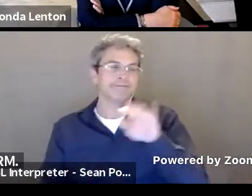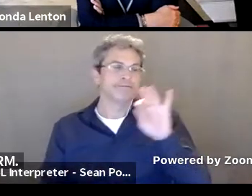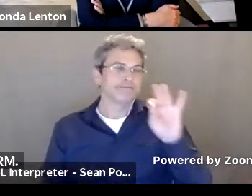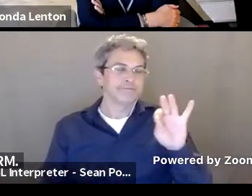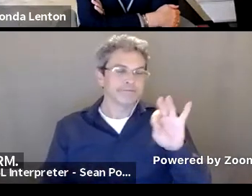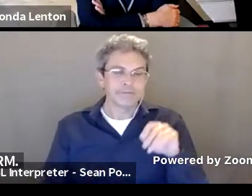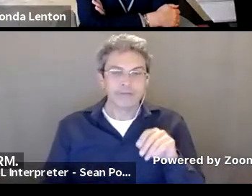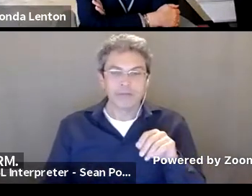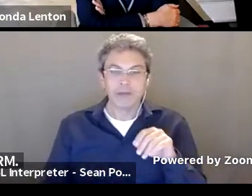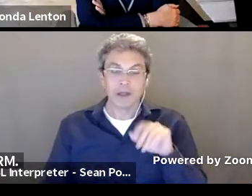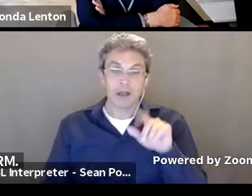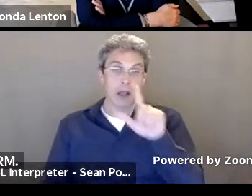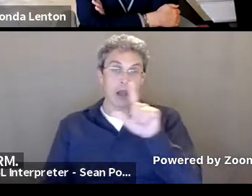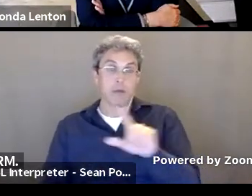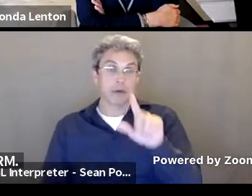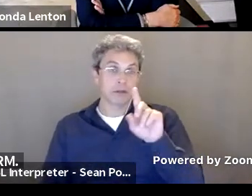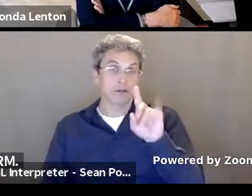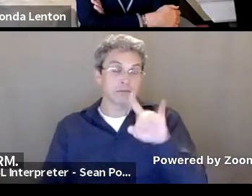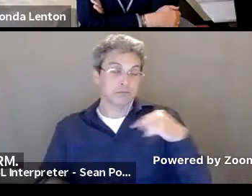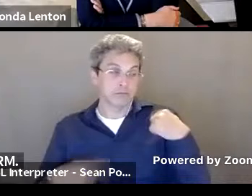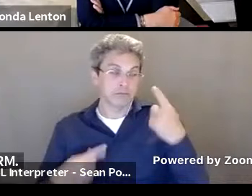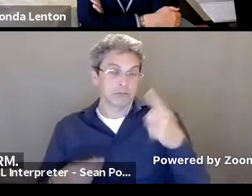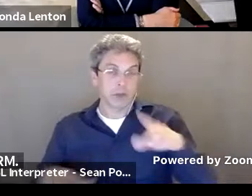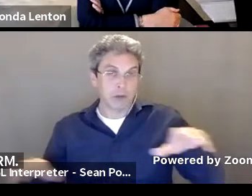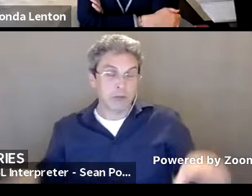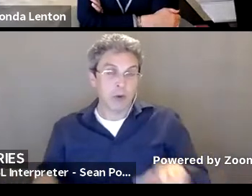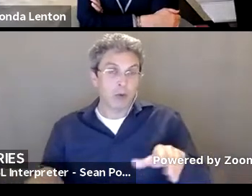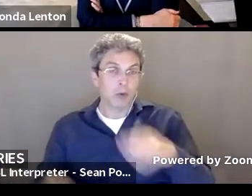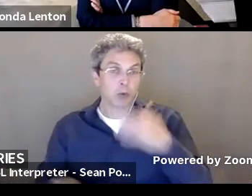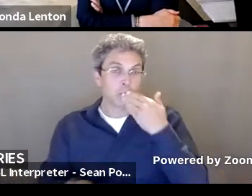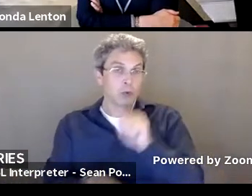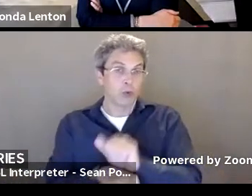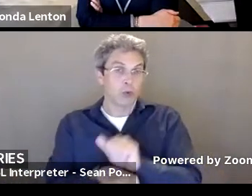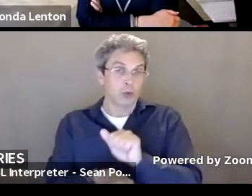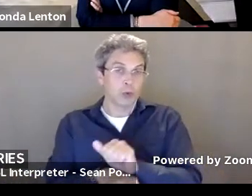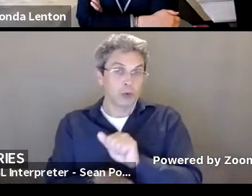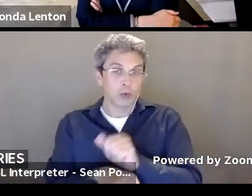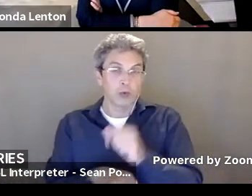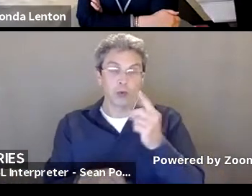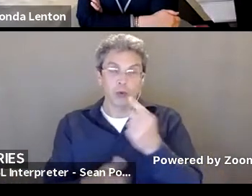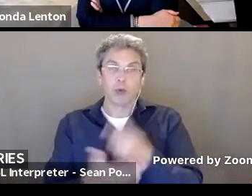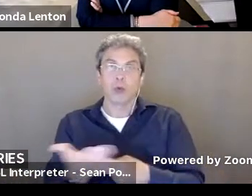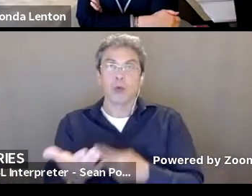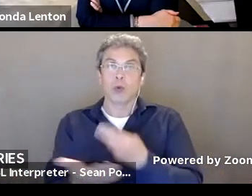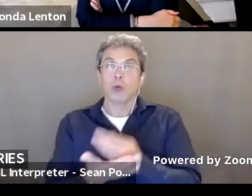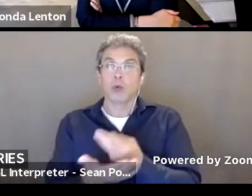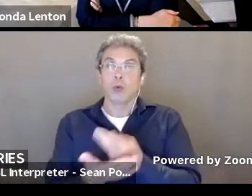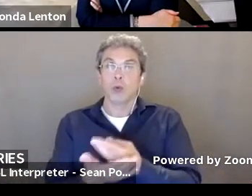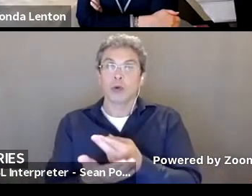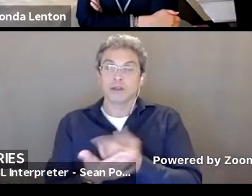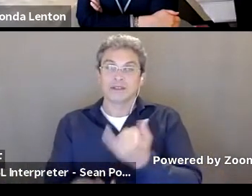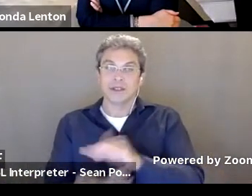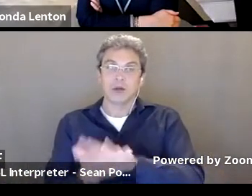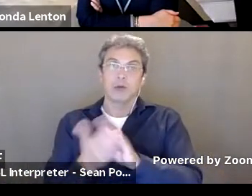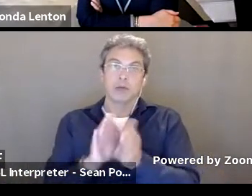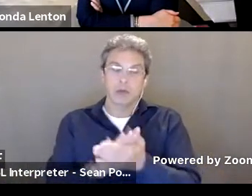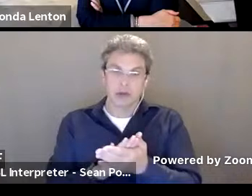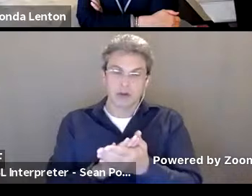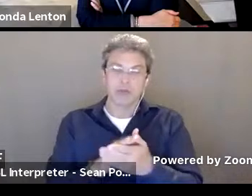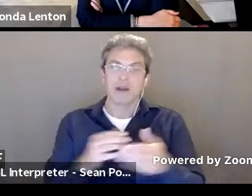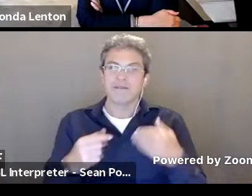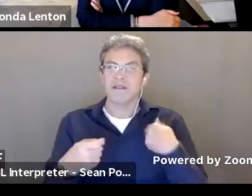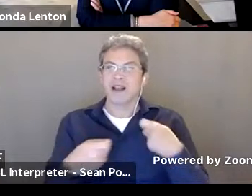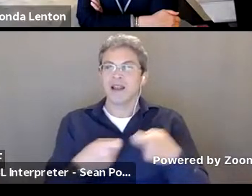have actually done quite an amazing job of expanding the range of resources they can provide electronically through some special agreements